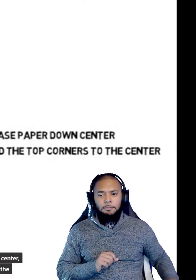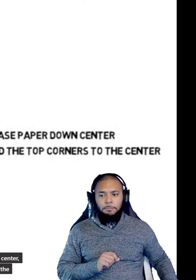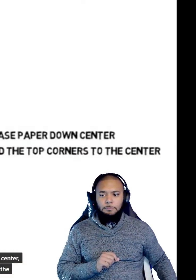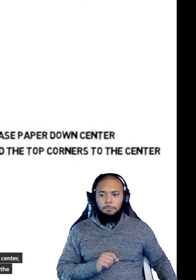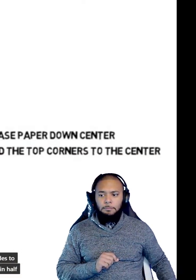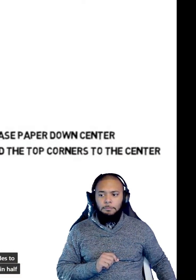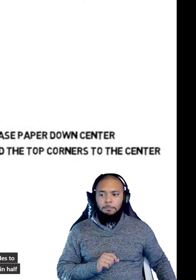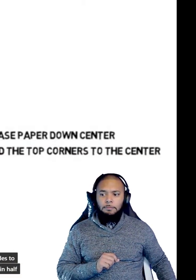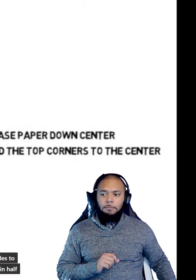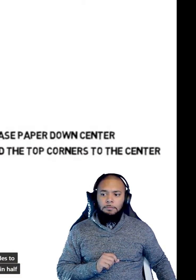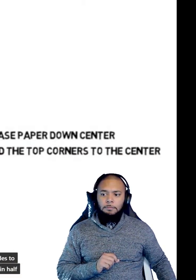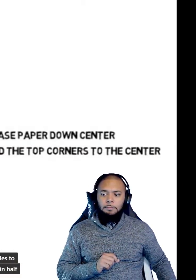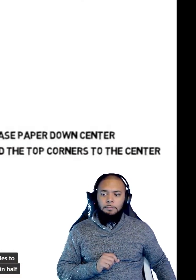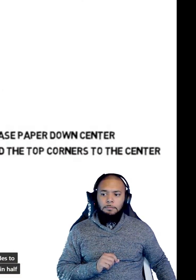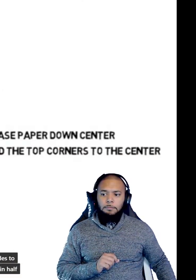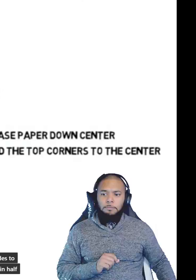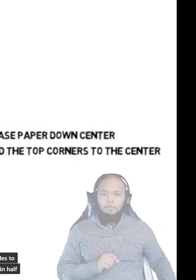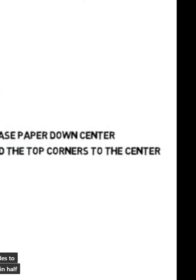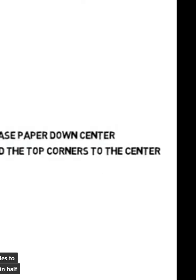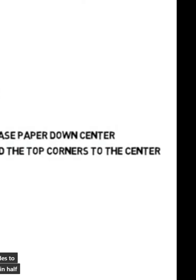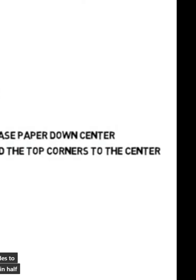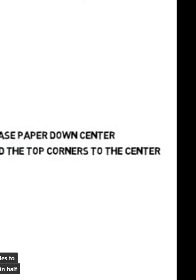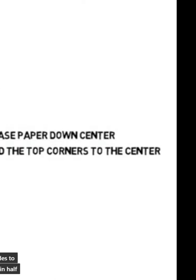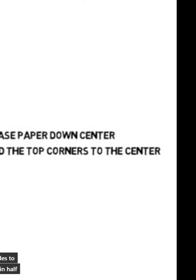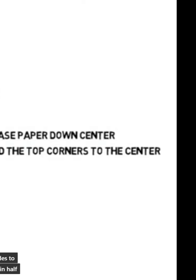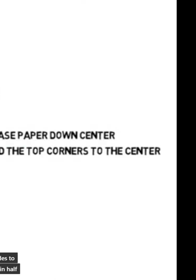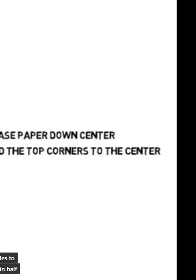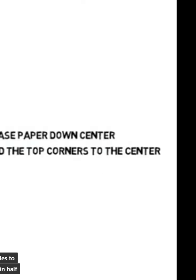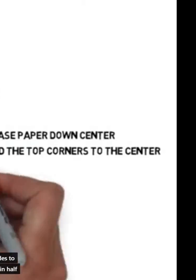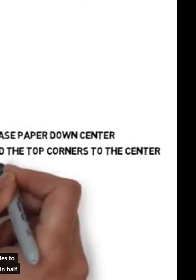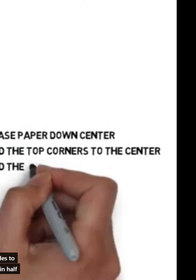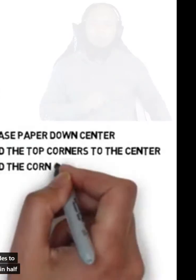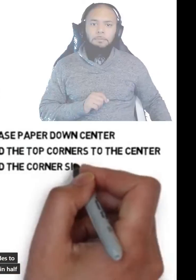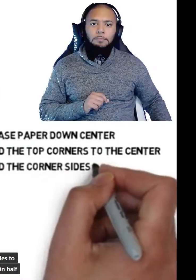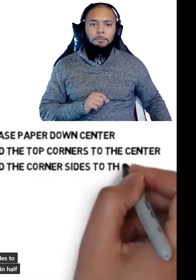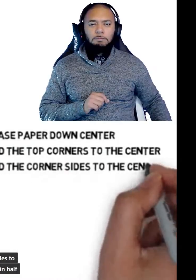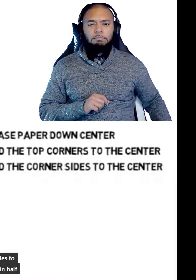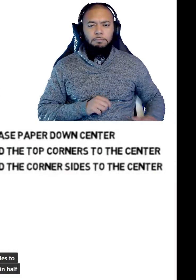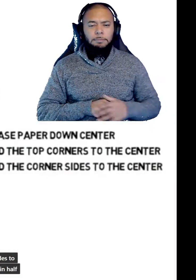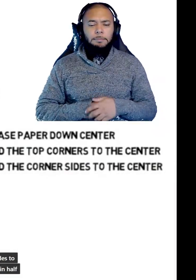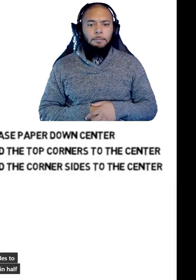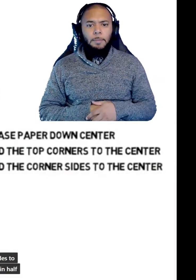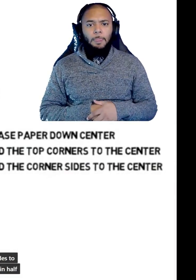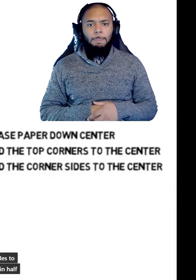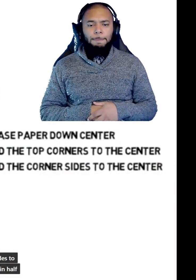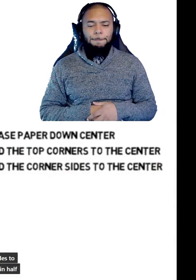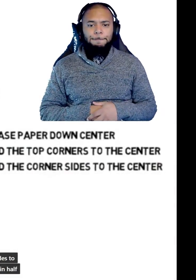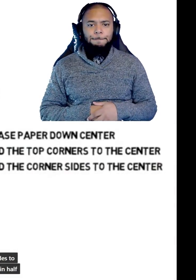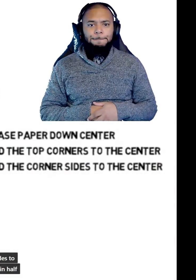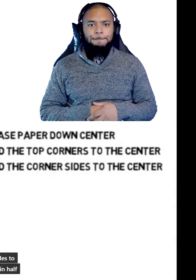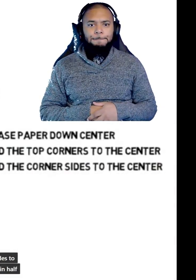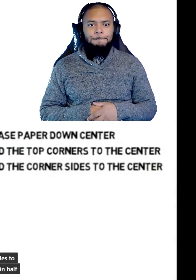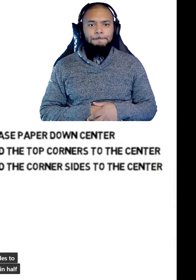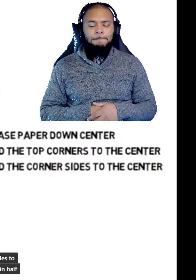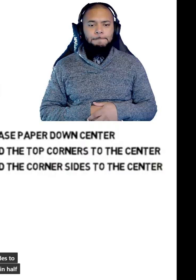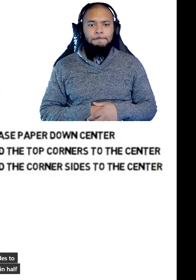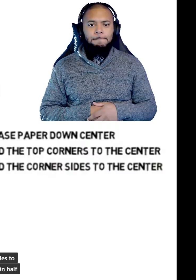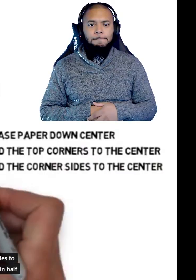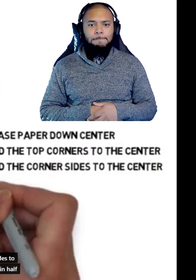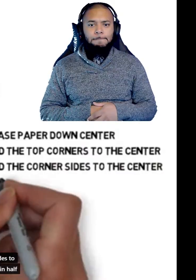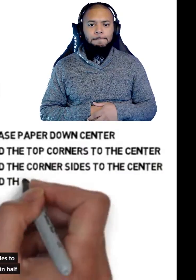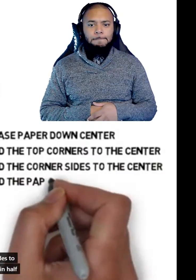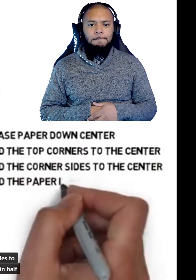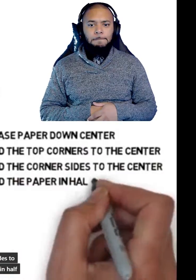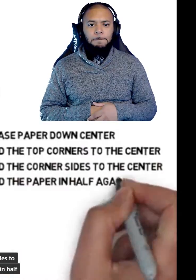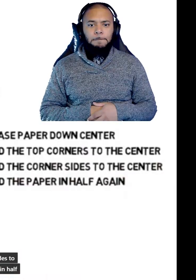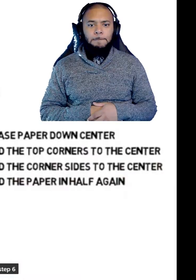top corners to the center. Step 3, fold the corner sides to the center. Step